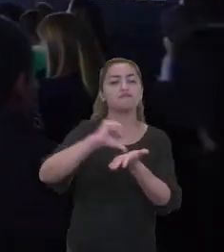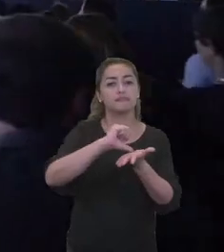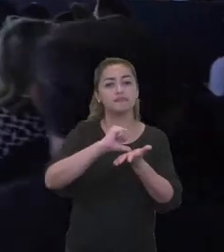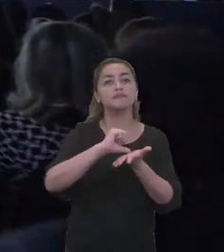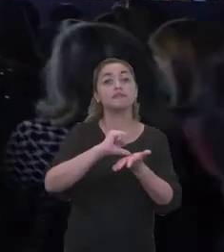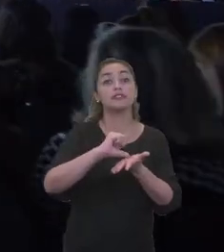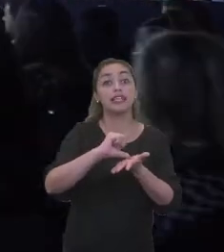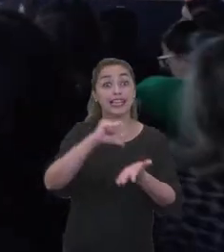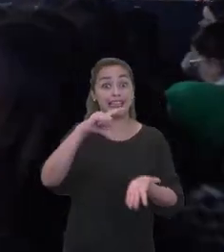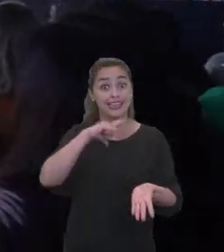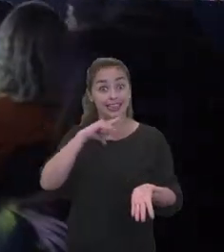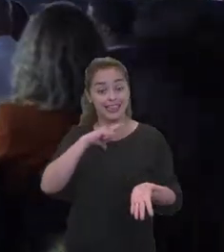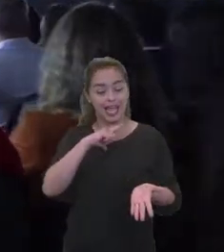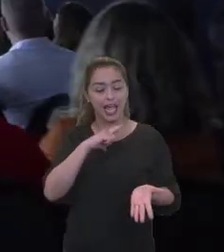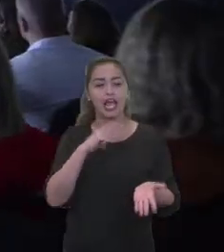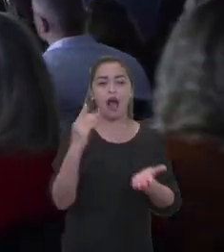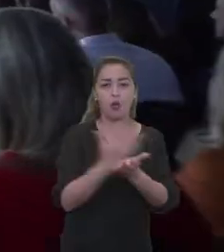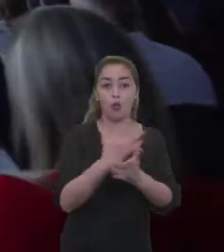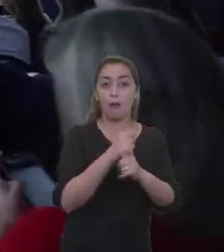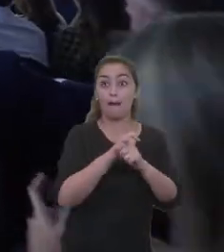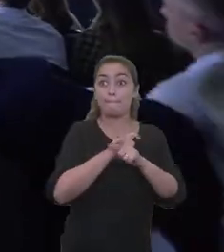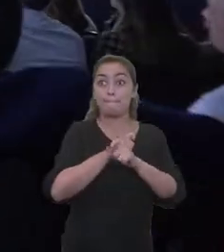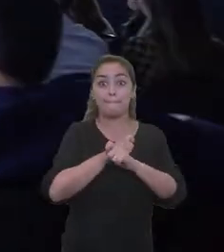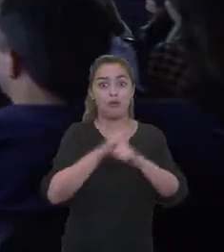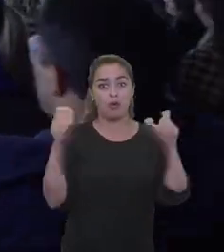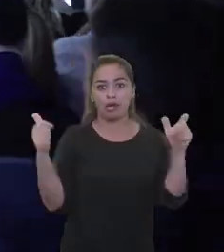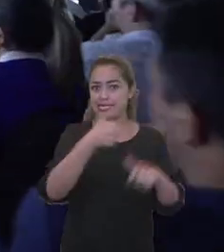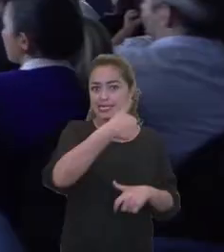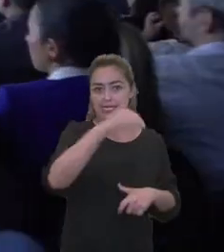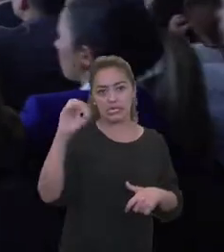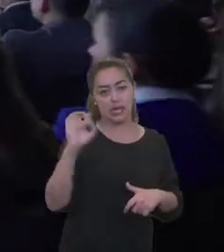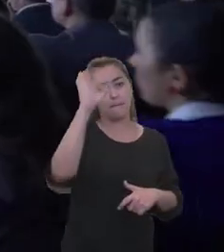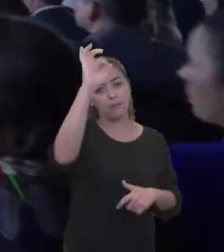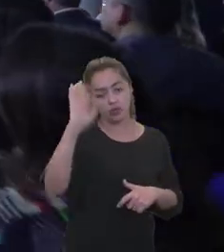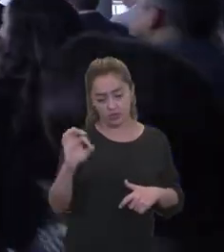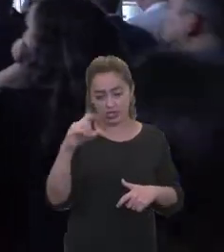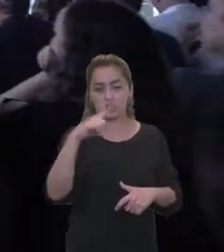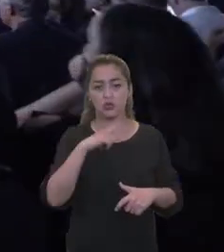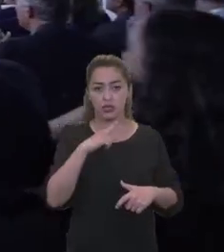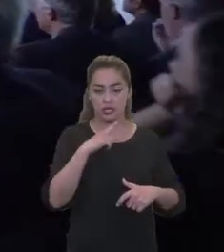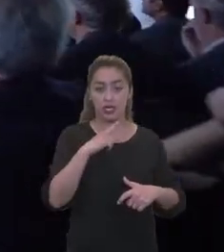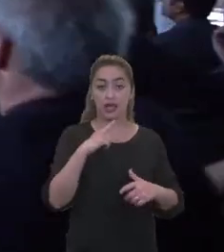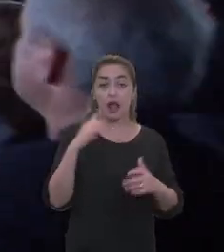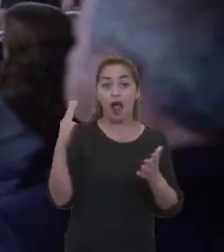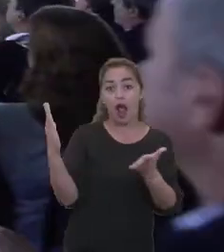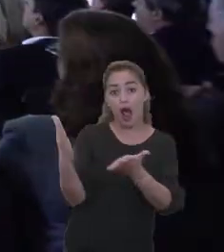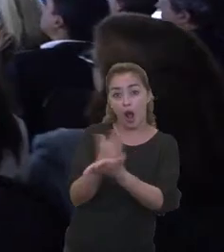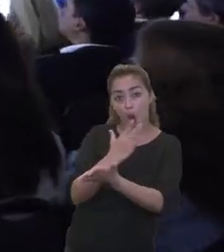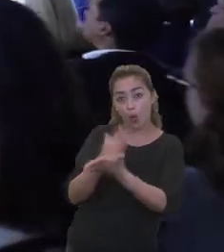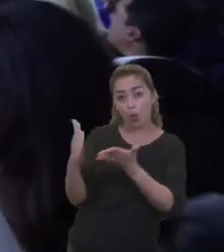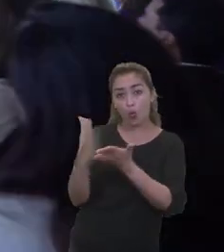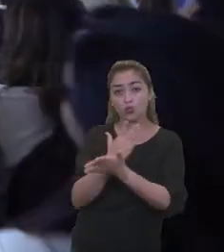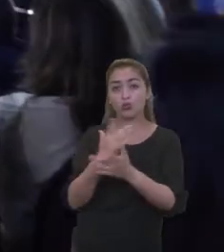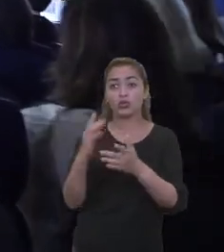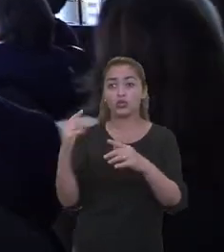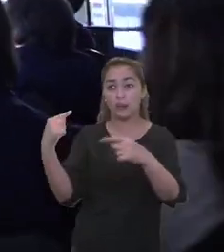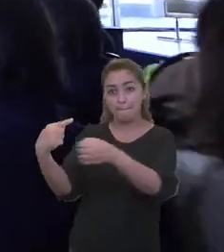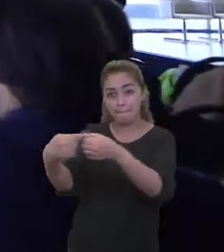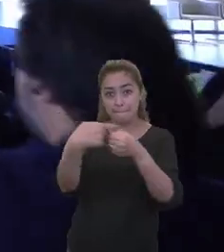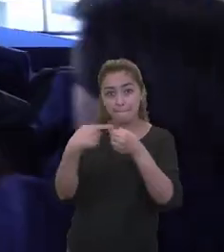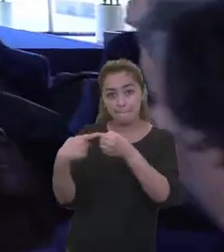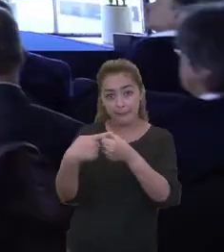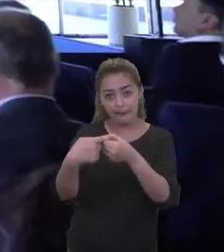coverage in all neighborhoods. 5G, there was a neighborhood There was the poorest of São